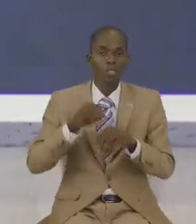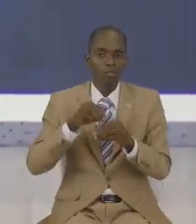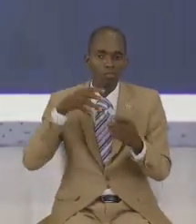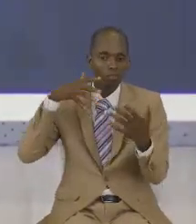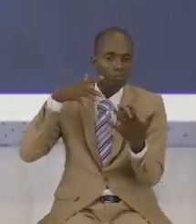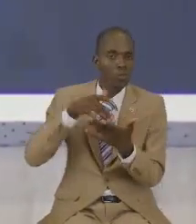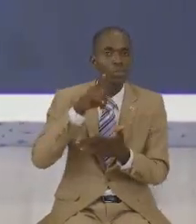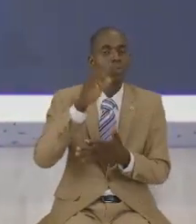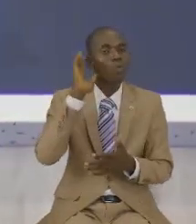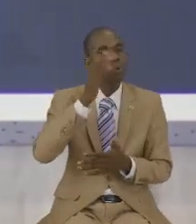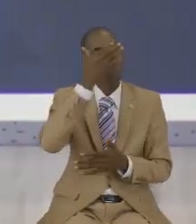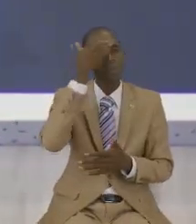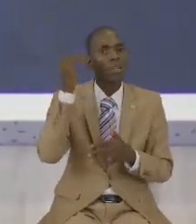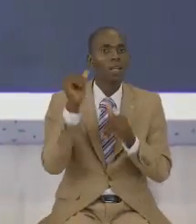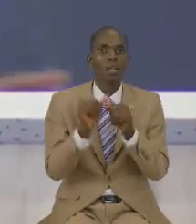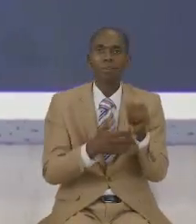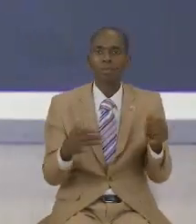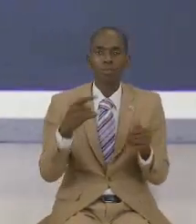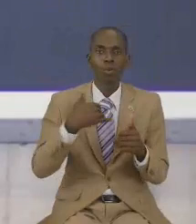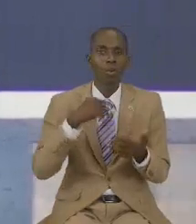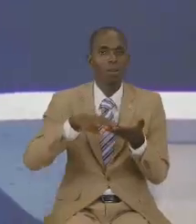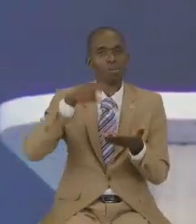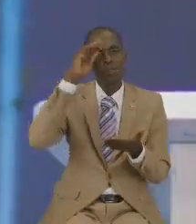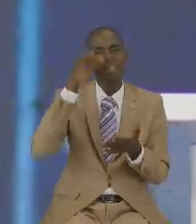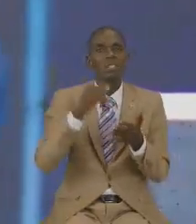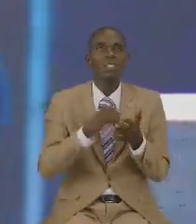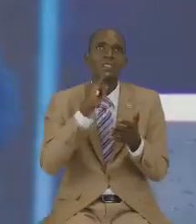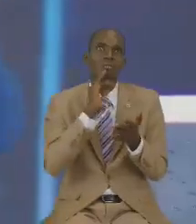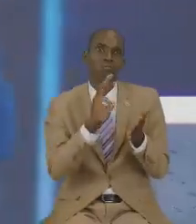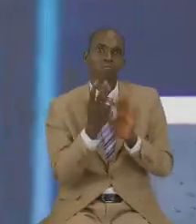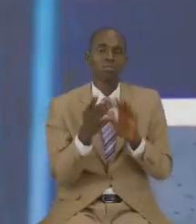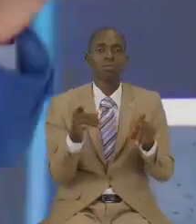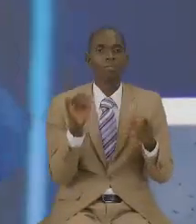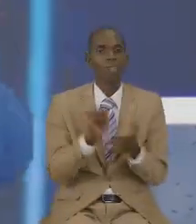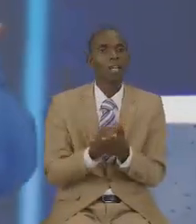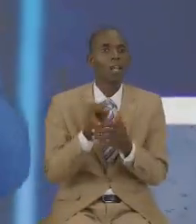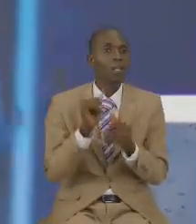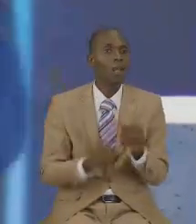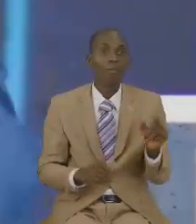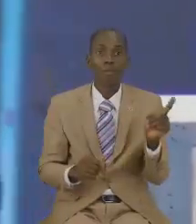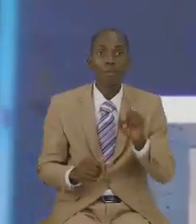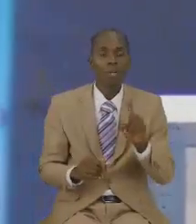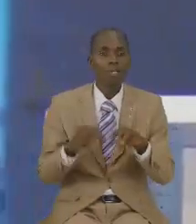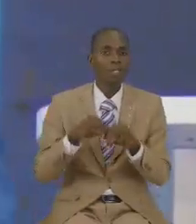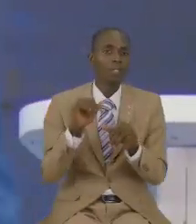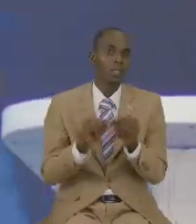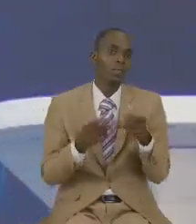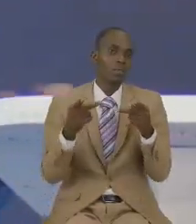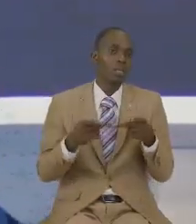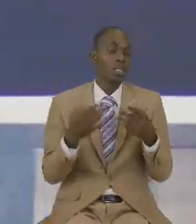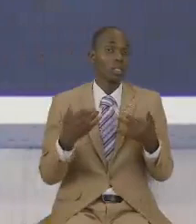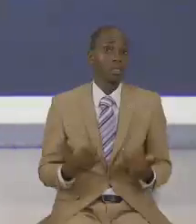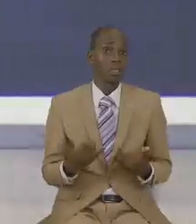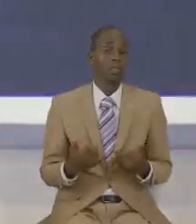going to forget everything you've learned. It's like that everywhere, in every place. Now, even